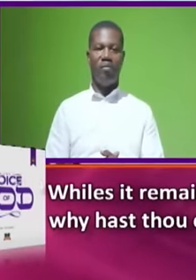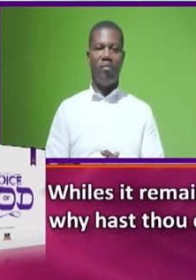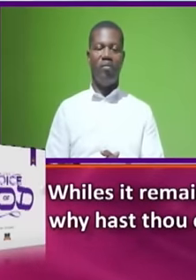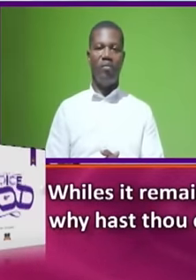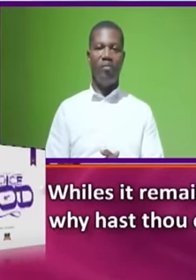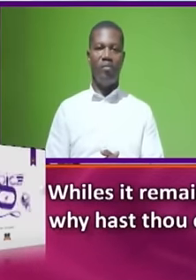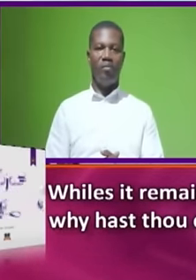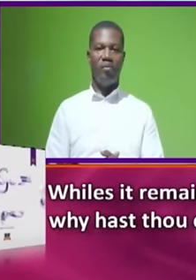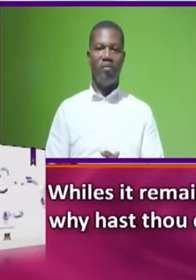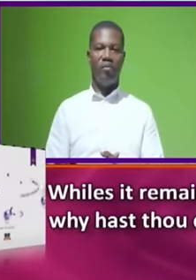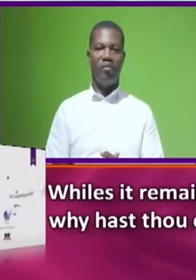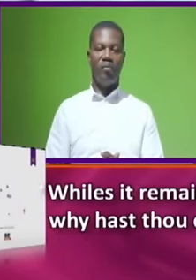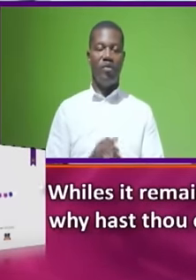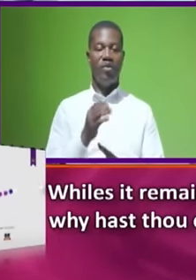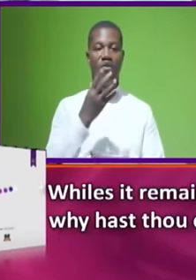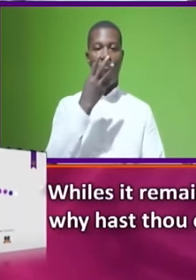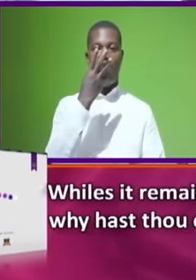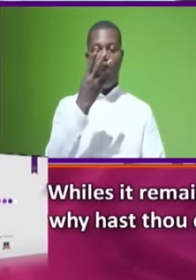places. Verse 4.